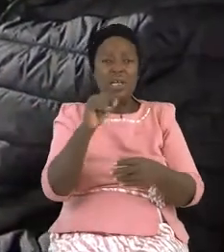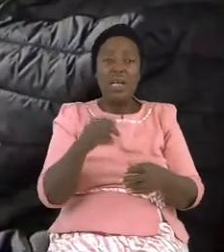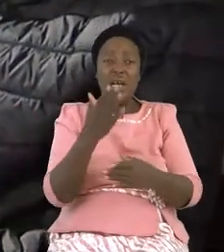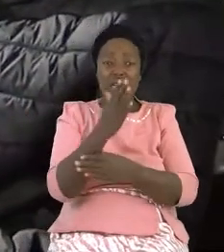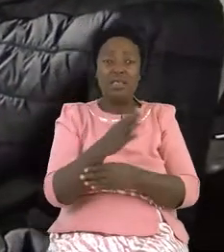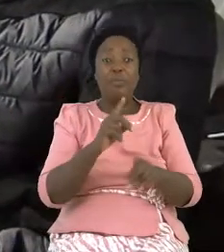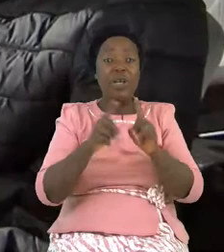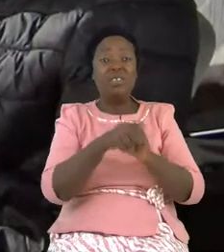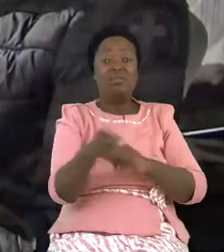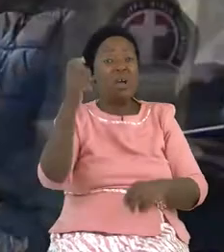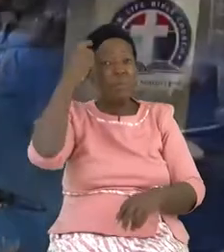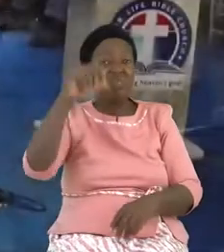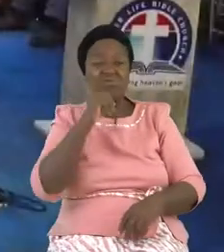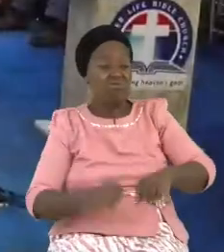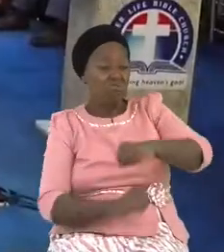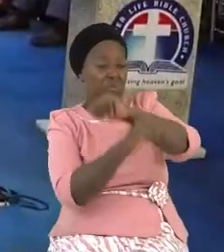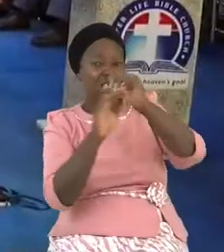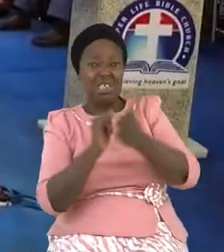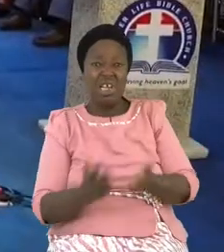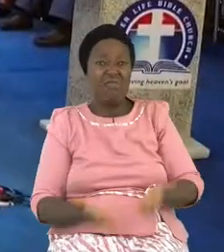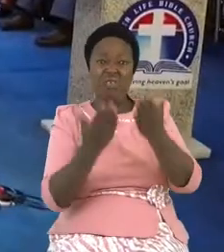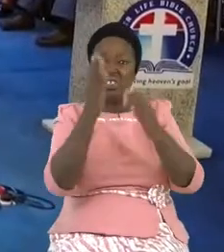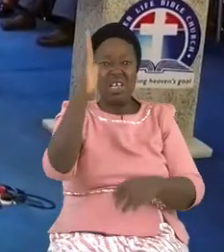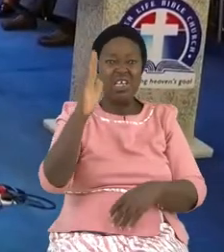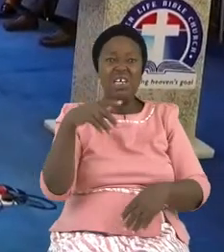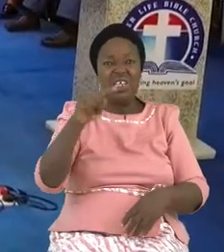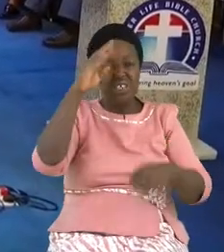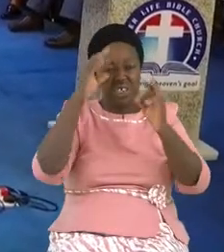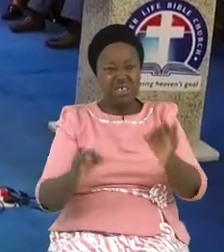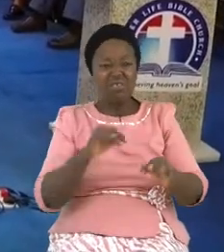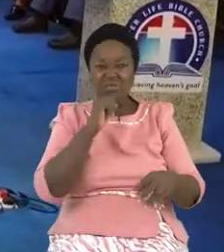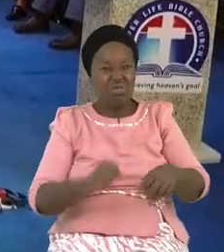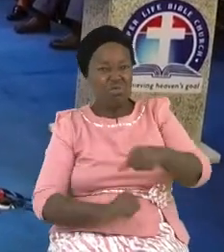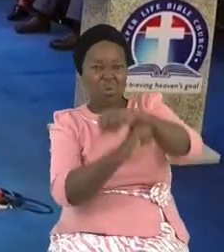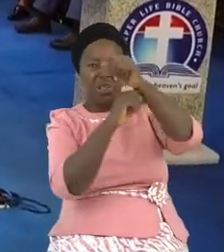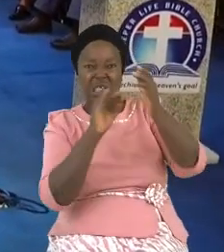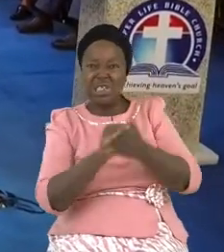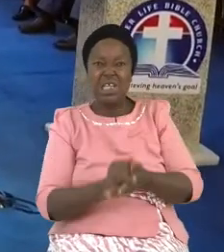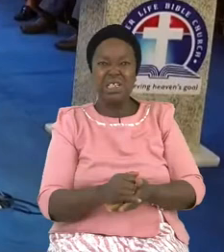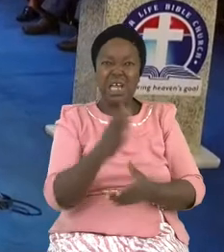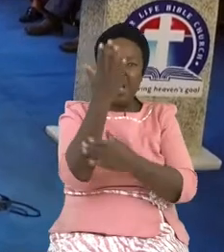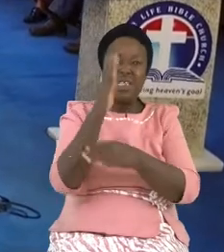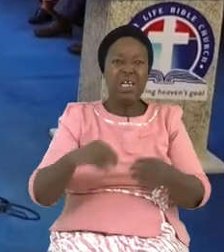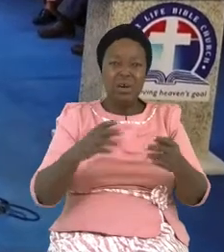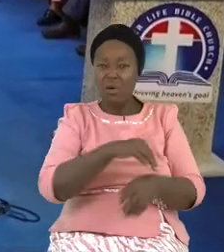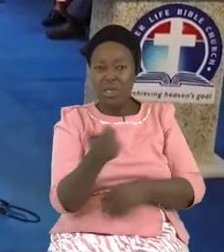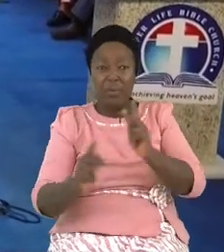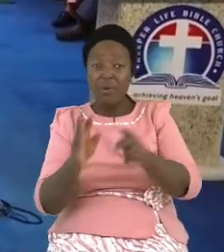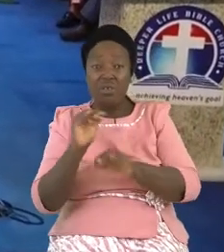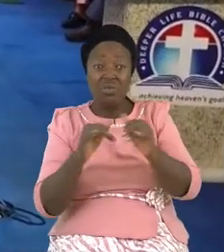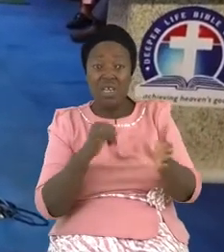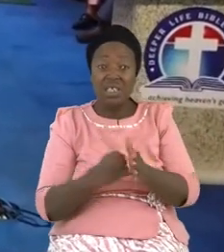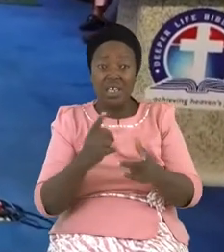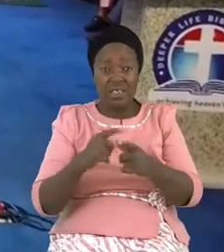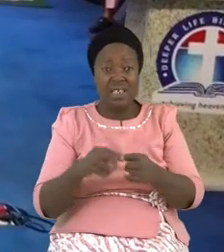not supporting that raised hand. The decision is not supporting that raised hand. Other people are doing it, and they just